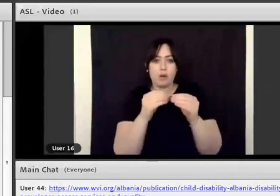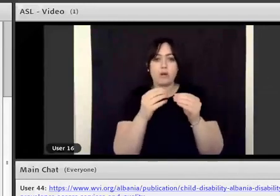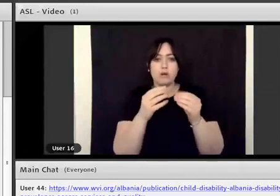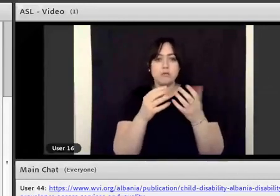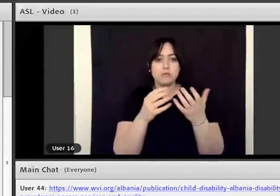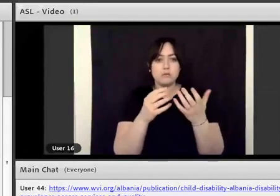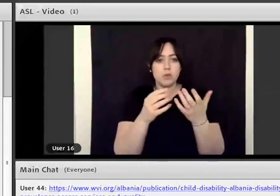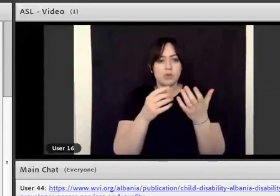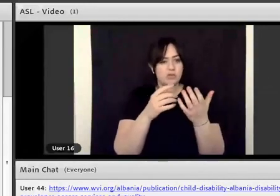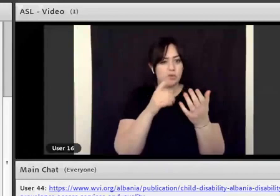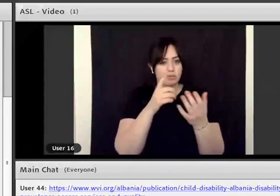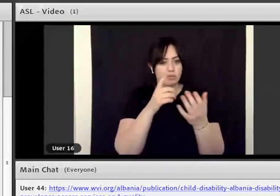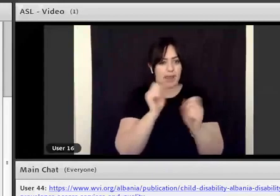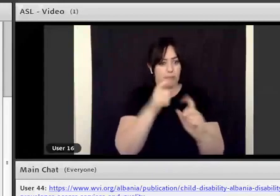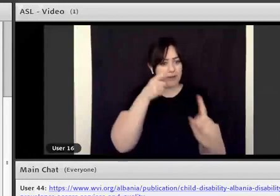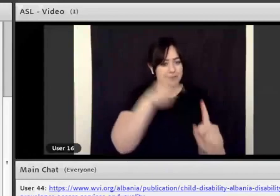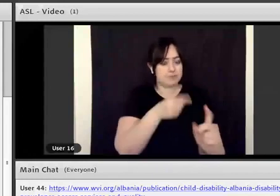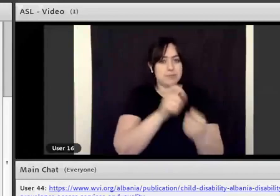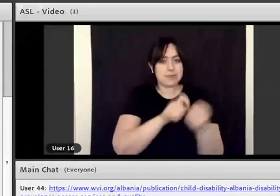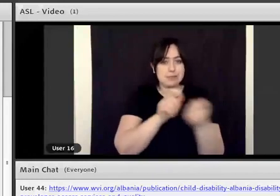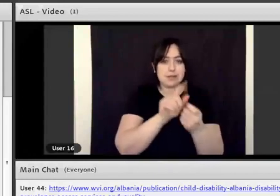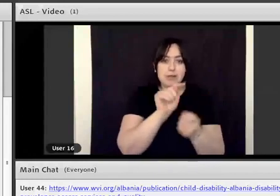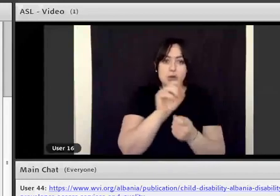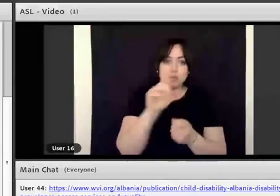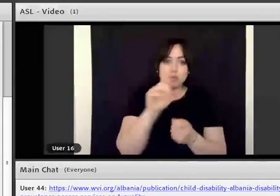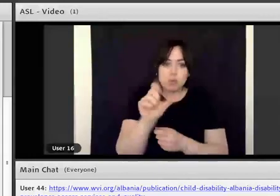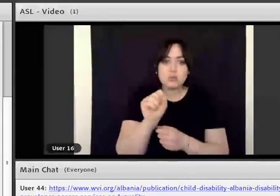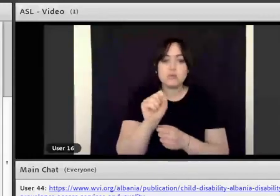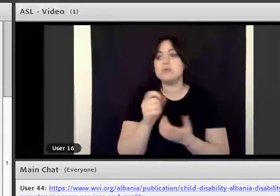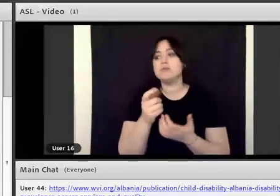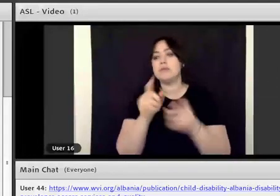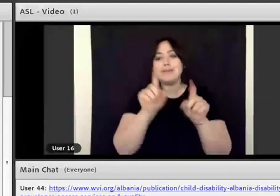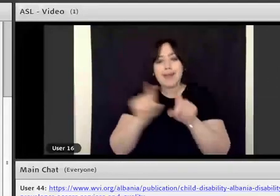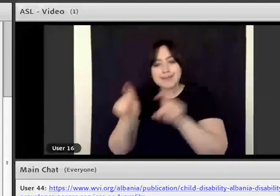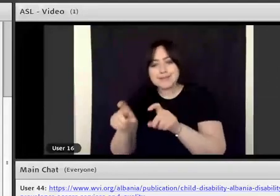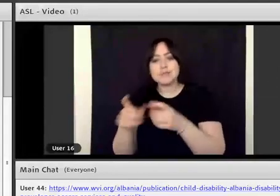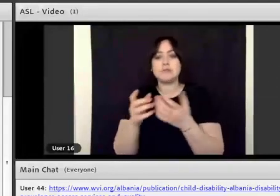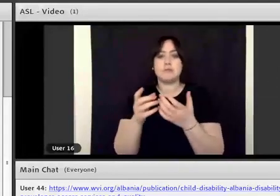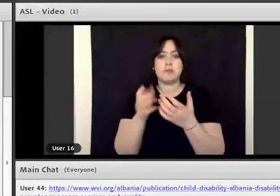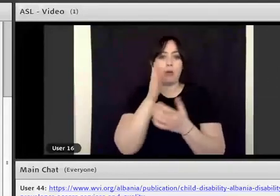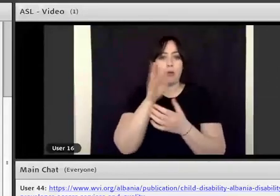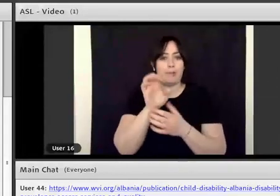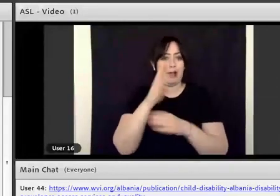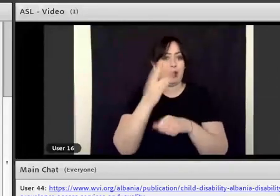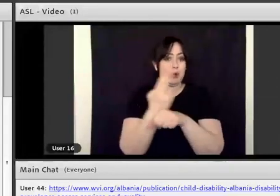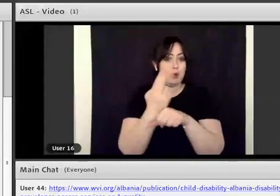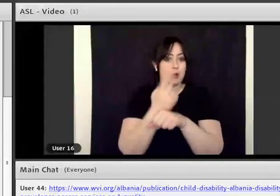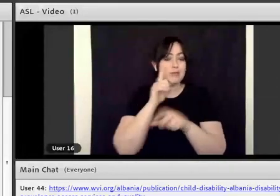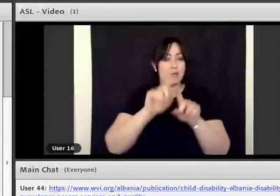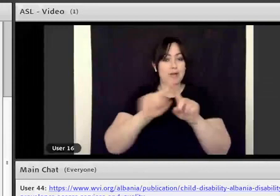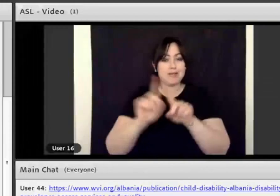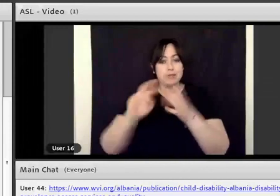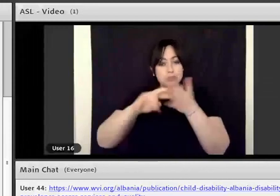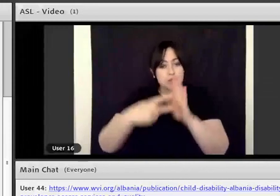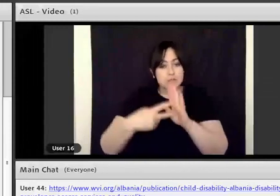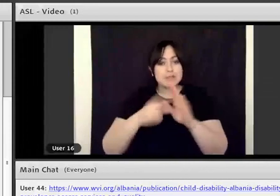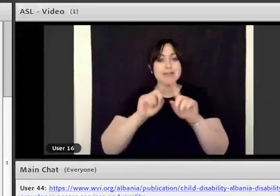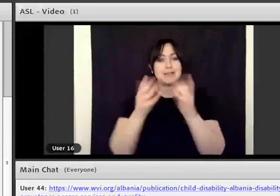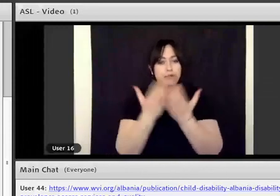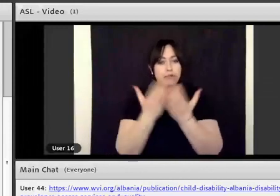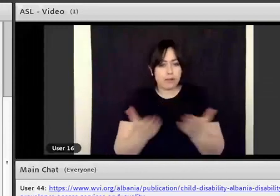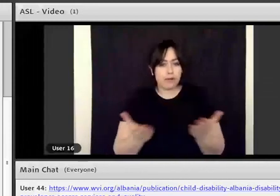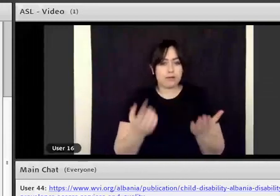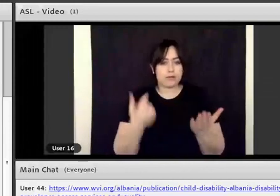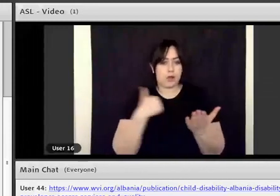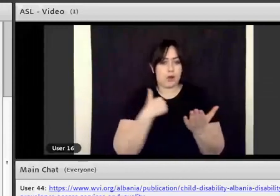or test tools that would be used for the different purposes or the different things we were looking